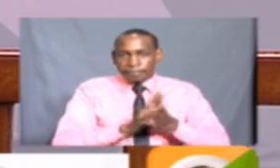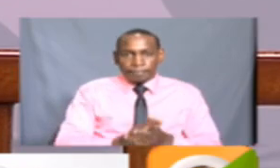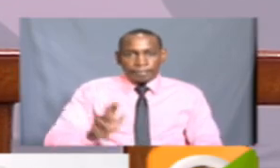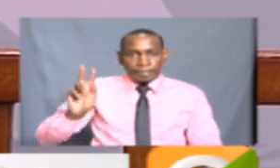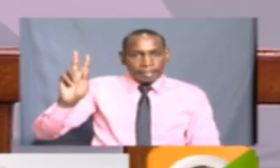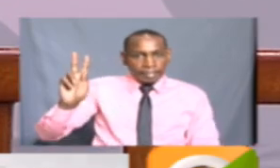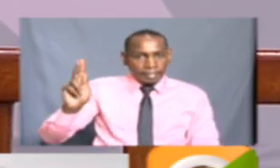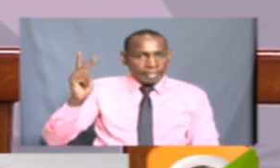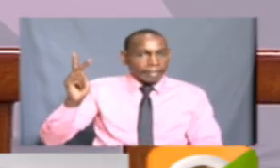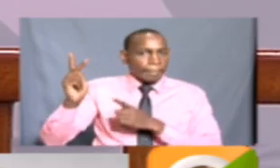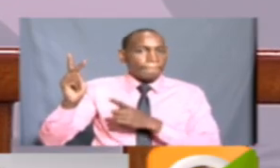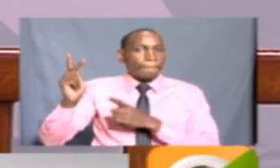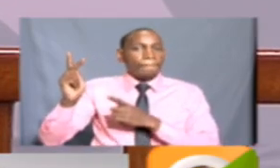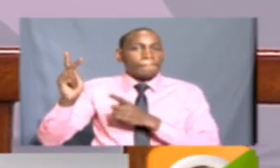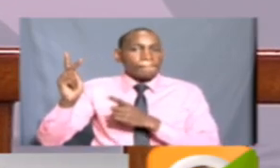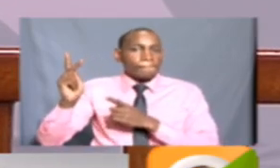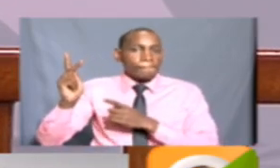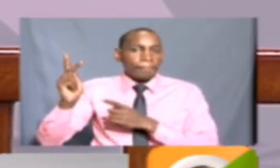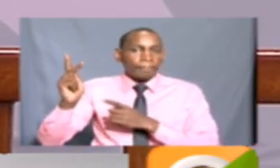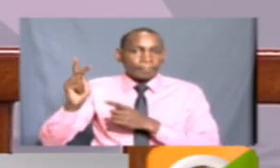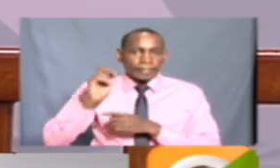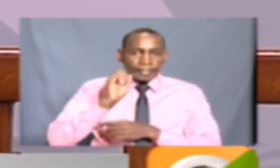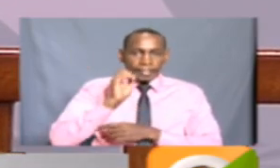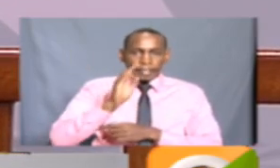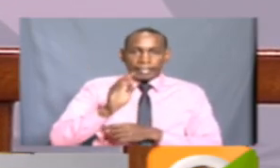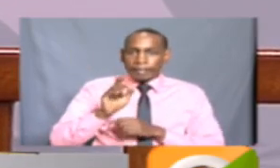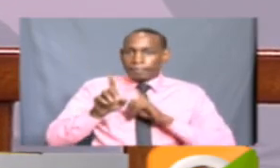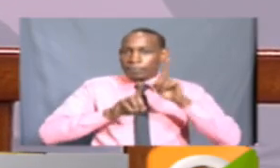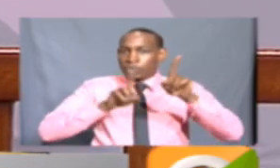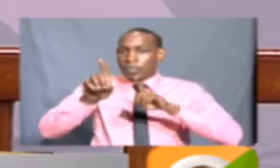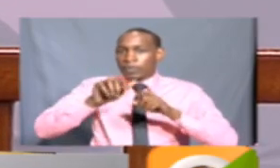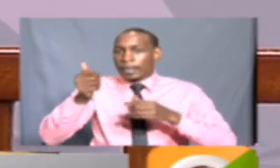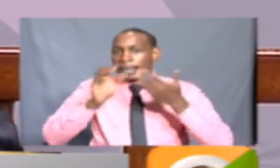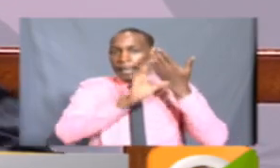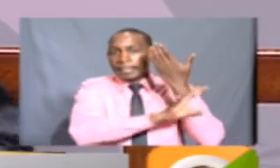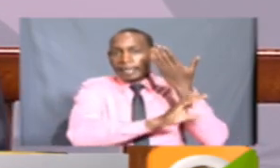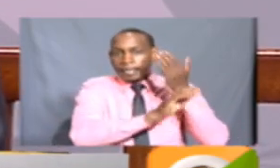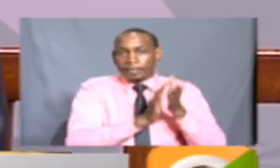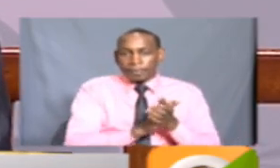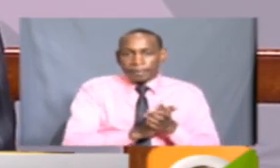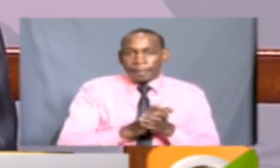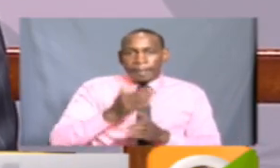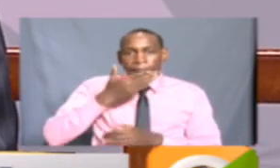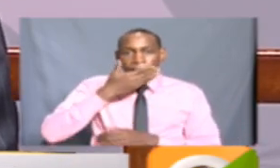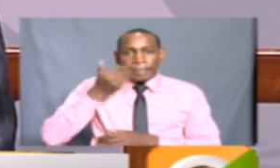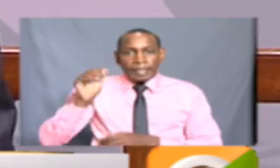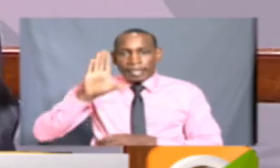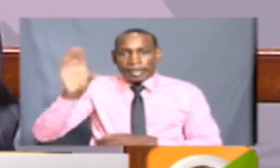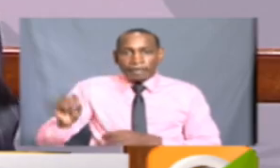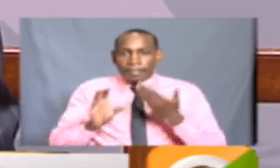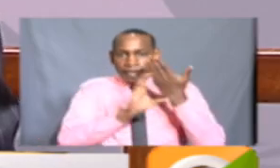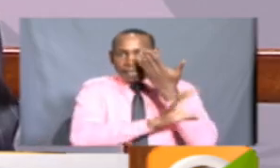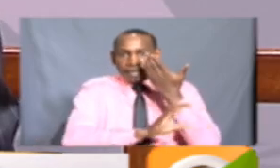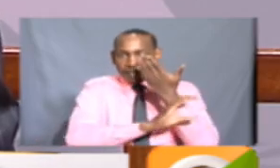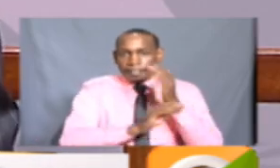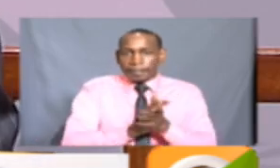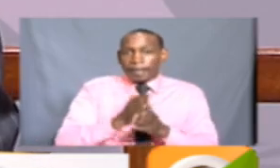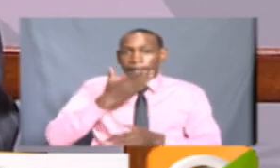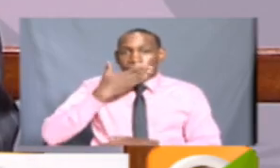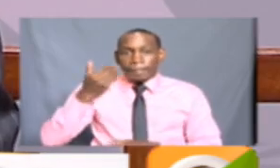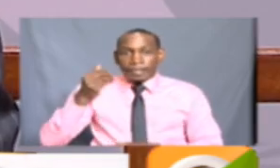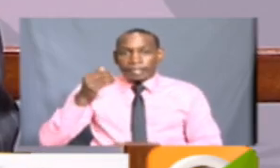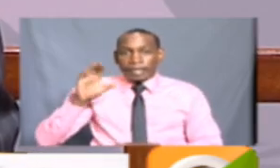Kenya is, if you visit other countries, one of the better African countries. One of the better African